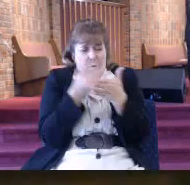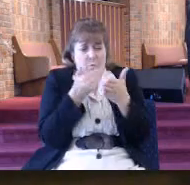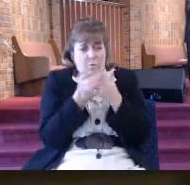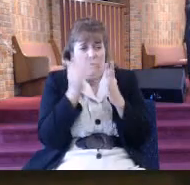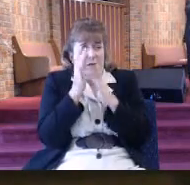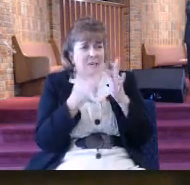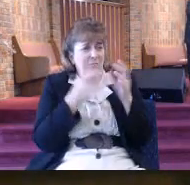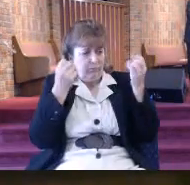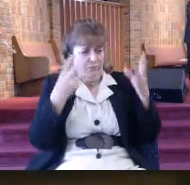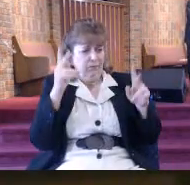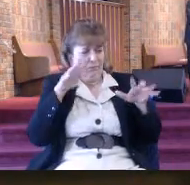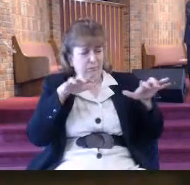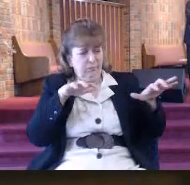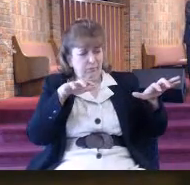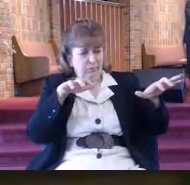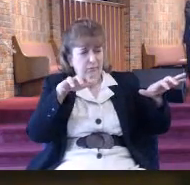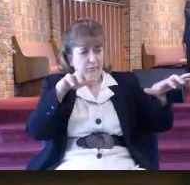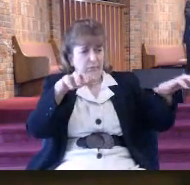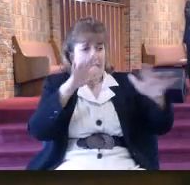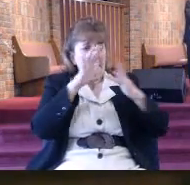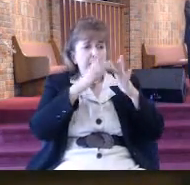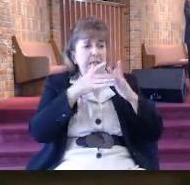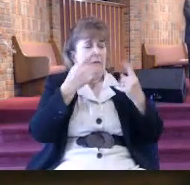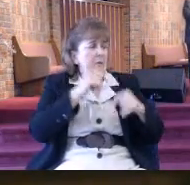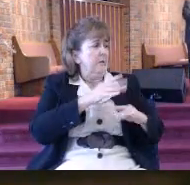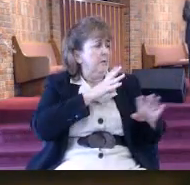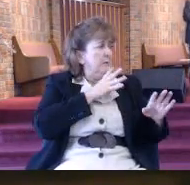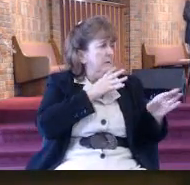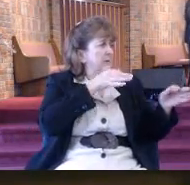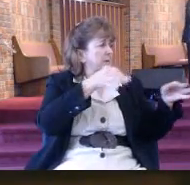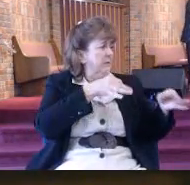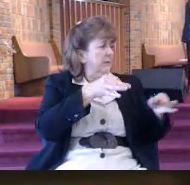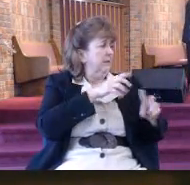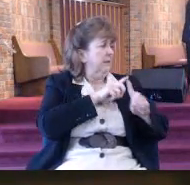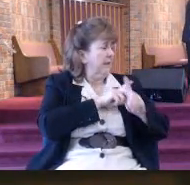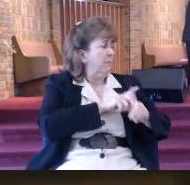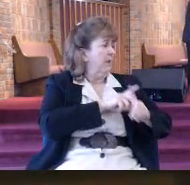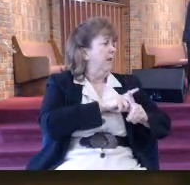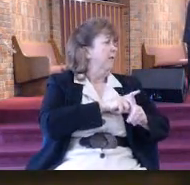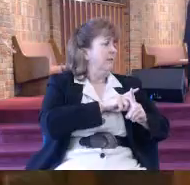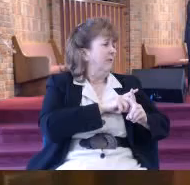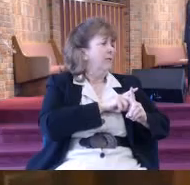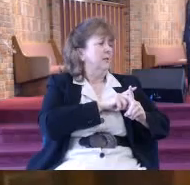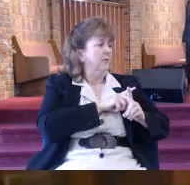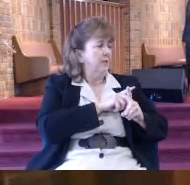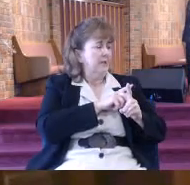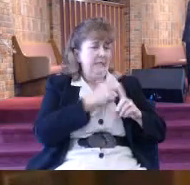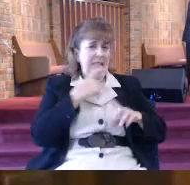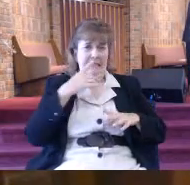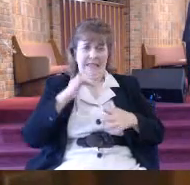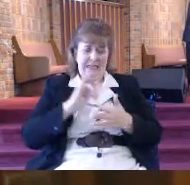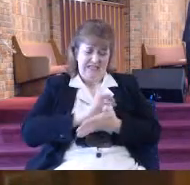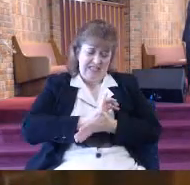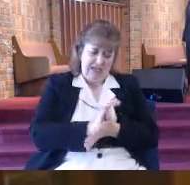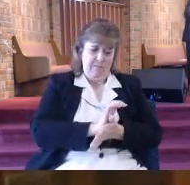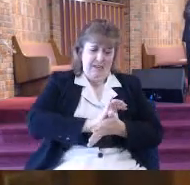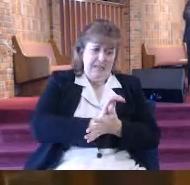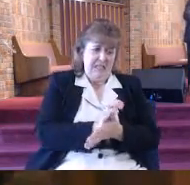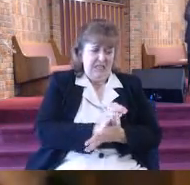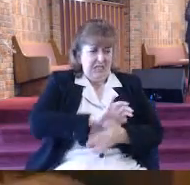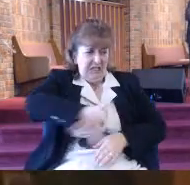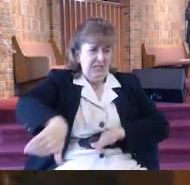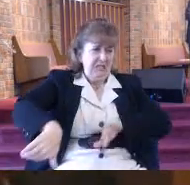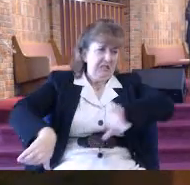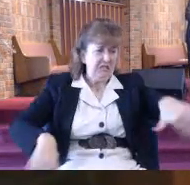group. Jesus is trying to talk to his disciples. The text says they're trampling on one another.